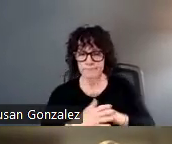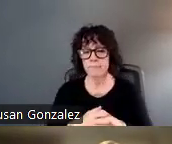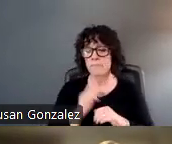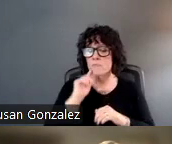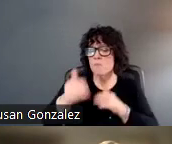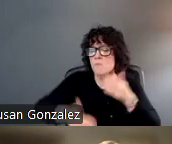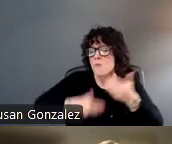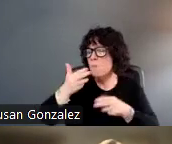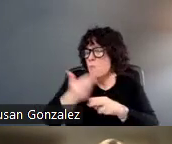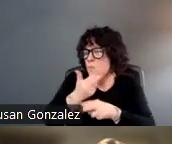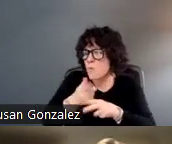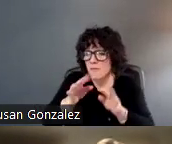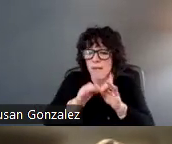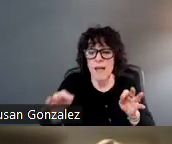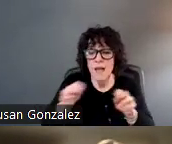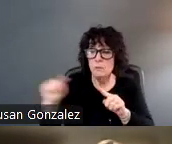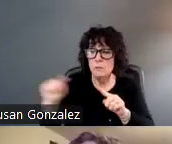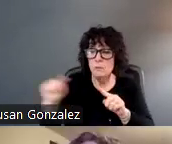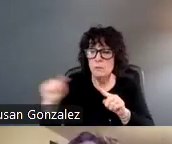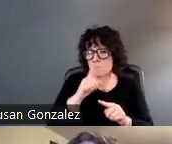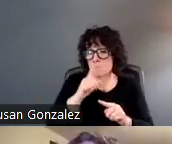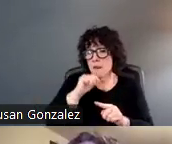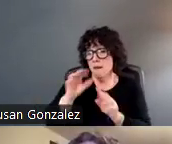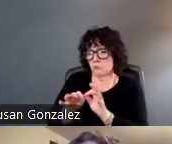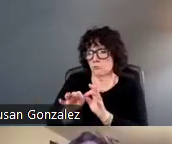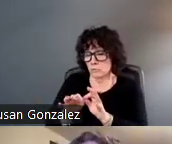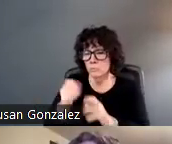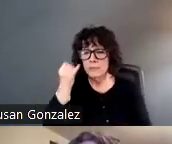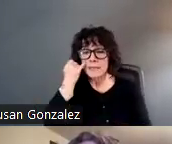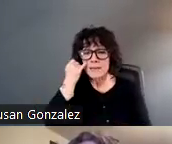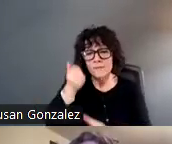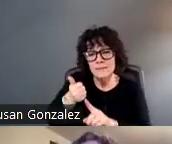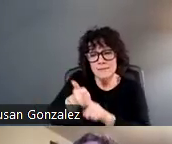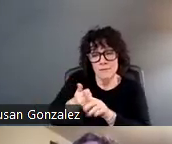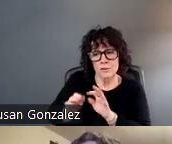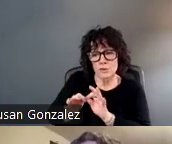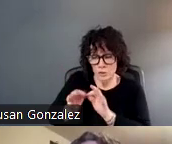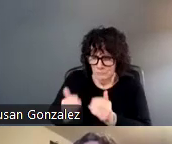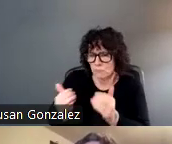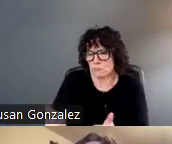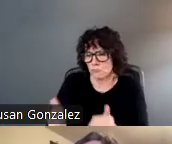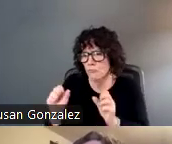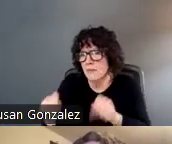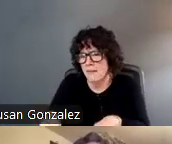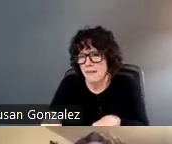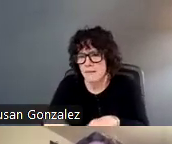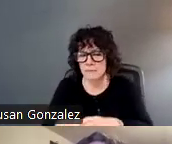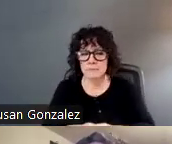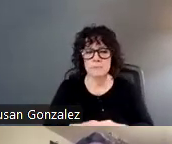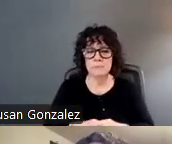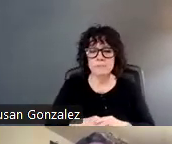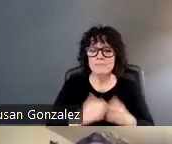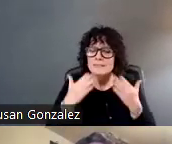Thank you to the organizers of this space for making it possible for us to be here. We are so pleased to be able to support